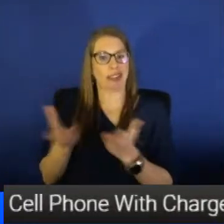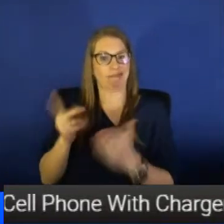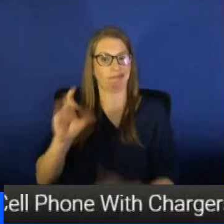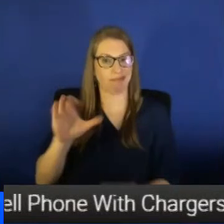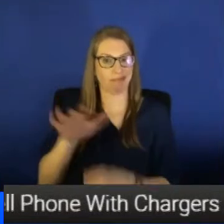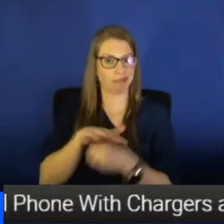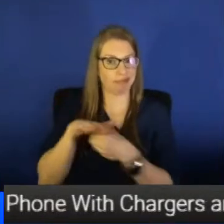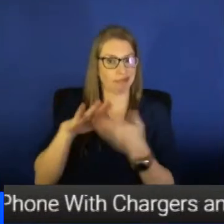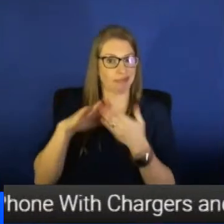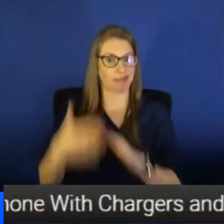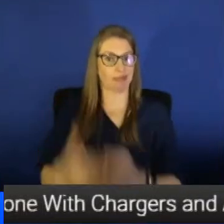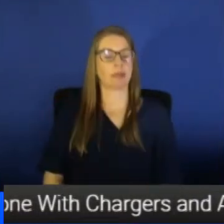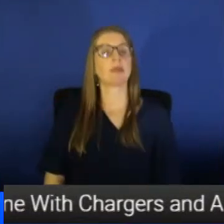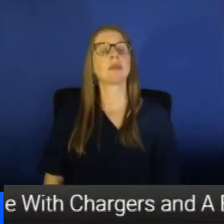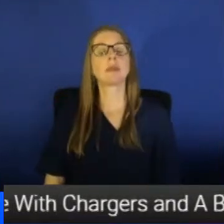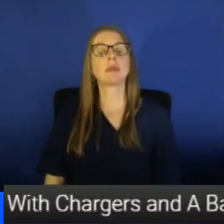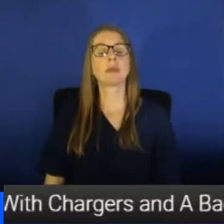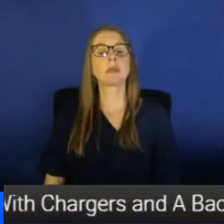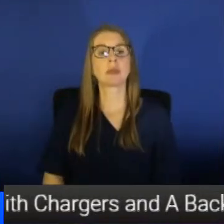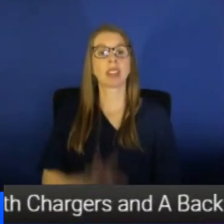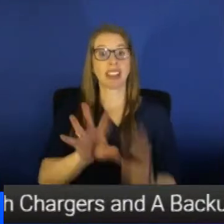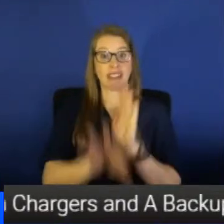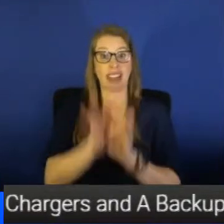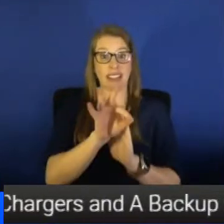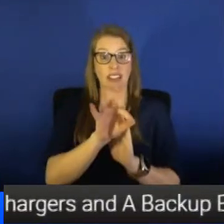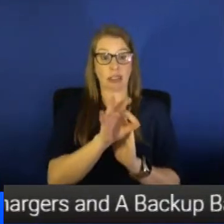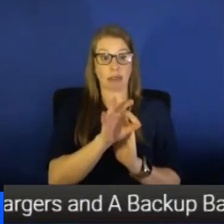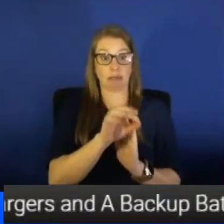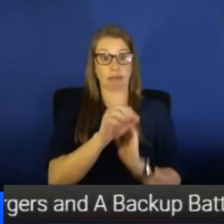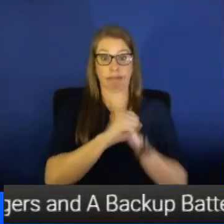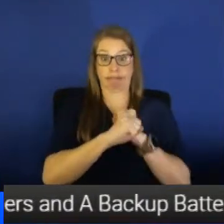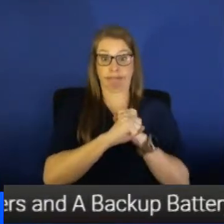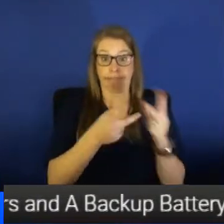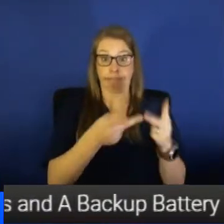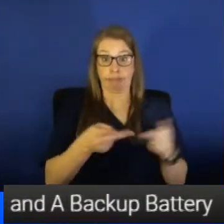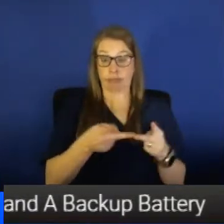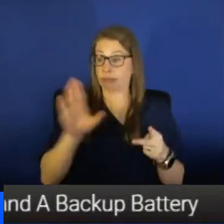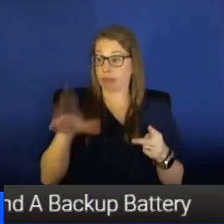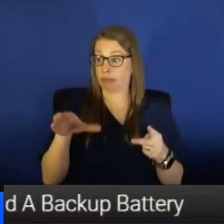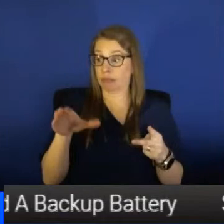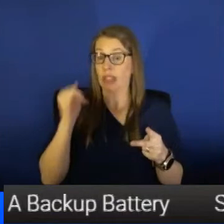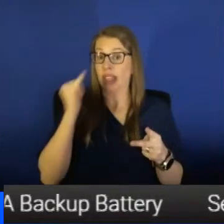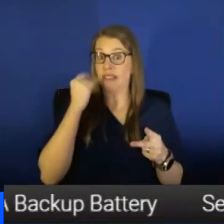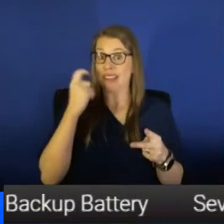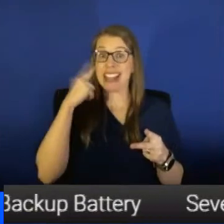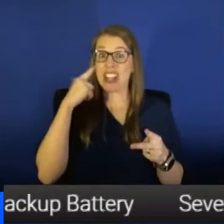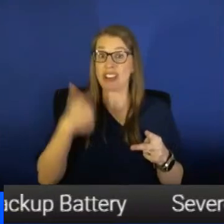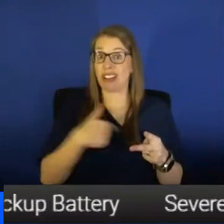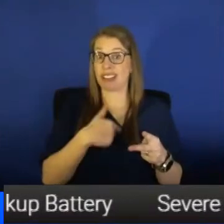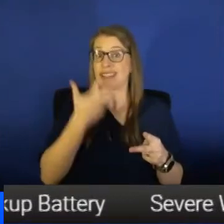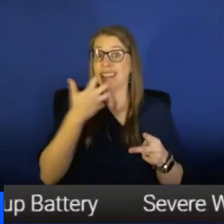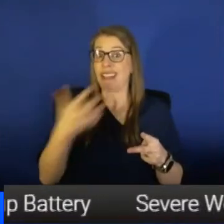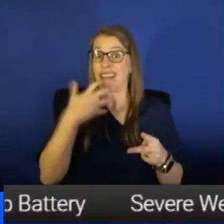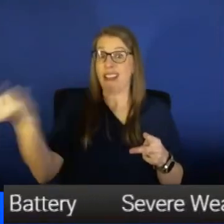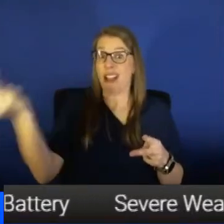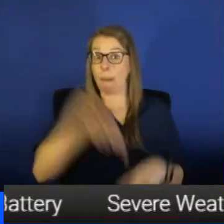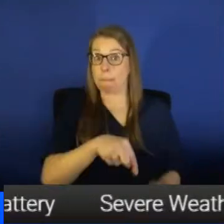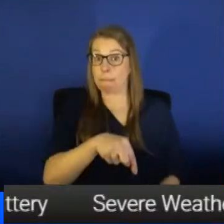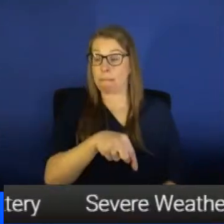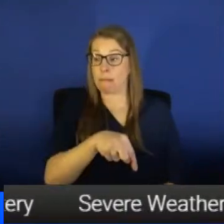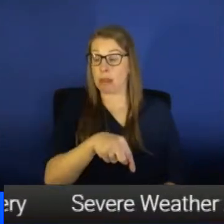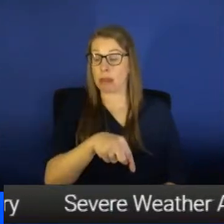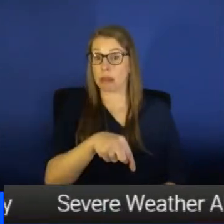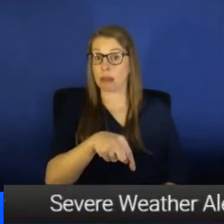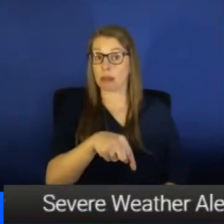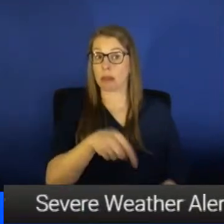Finding your sheltering location, telling your kids, this is where we're going to go. If you hear us yelling, come down here. You have to plan for